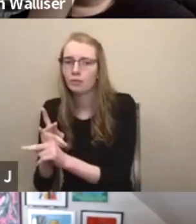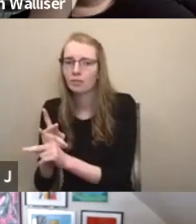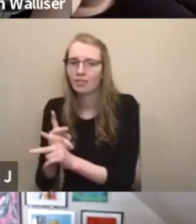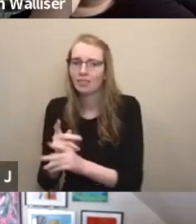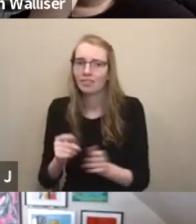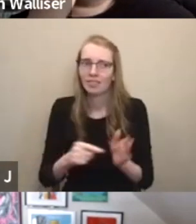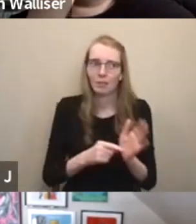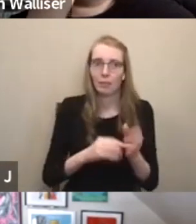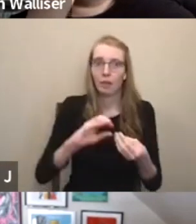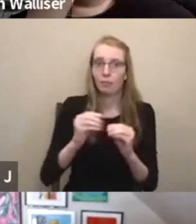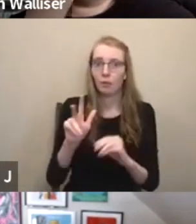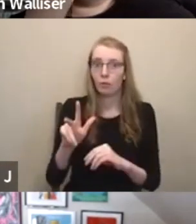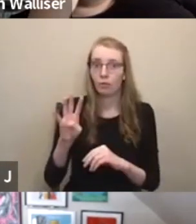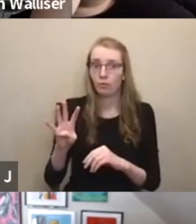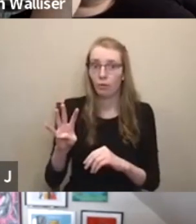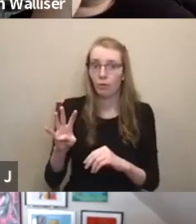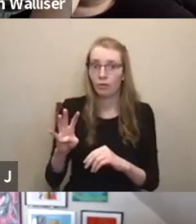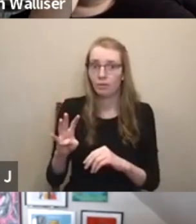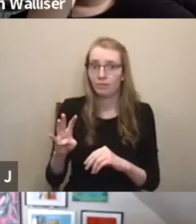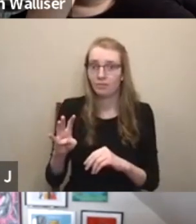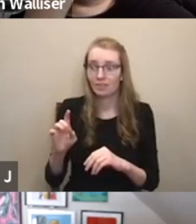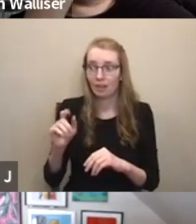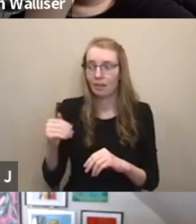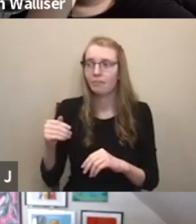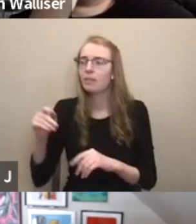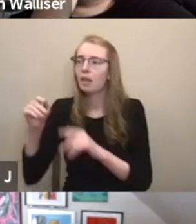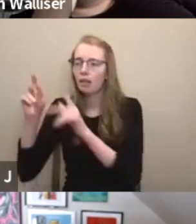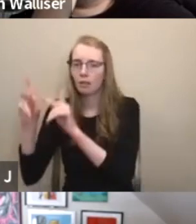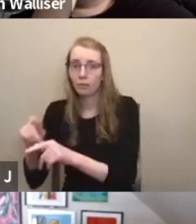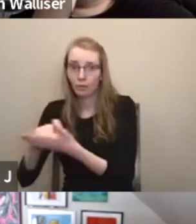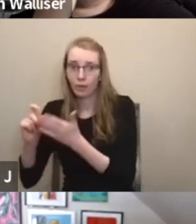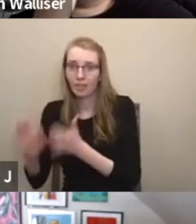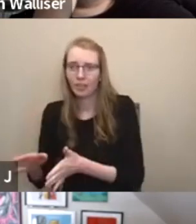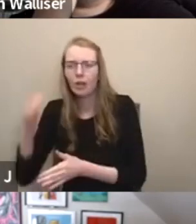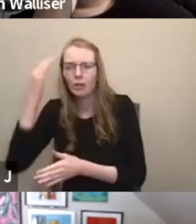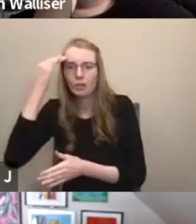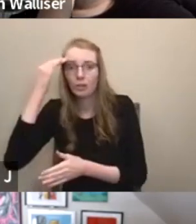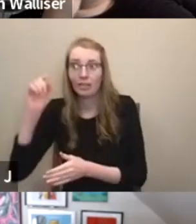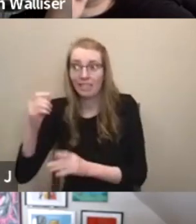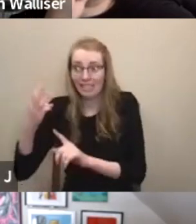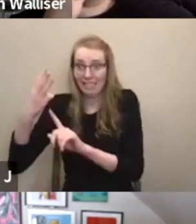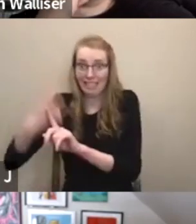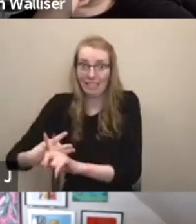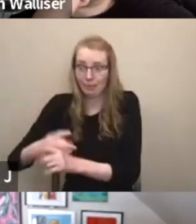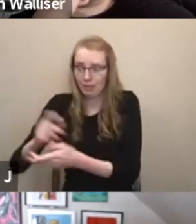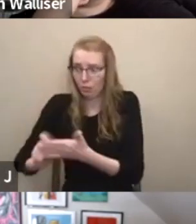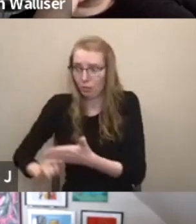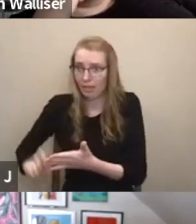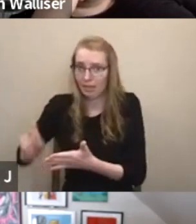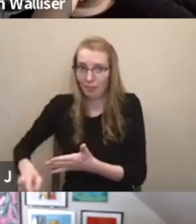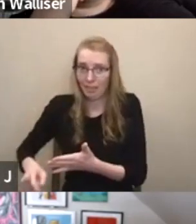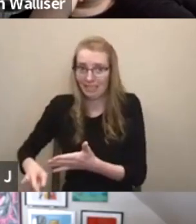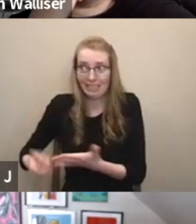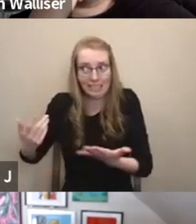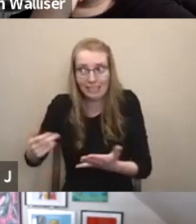a 6-month, Munish had to write in 6 months. He knew it wasn't going to be a Pulitzer Prize winner. And it was, in our own way and in